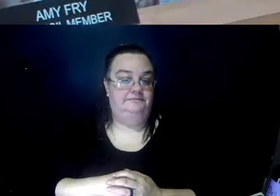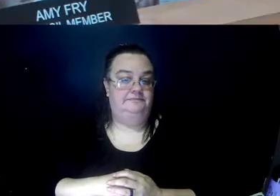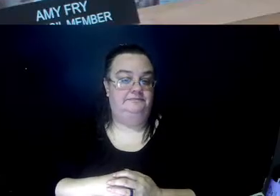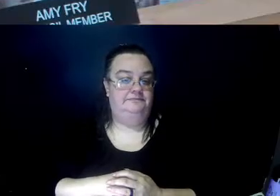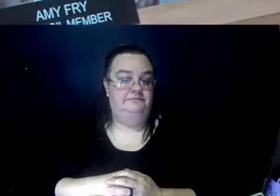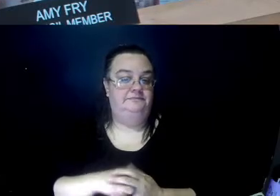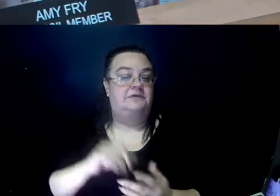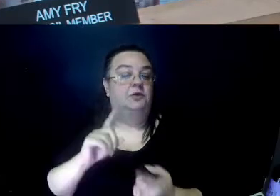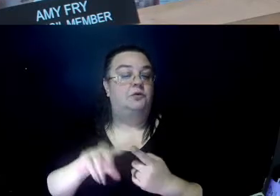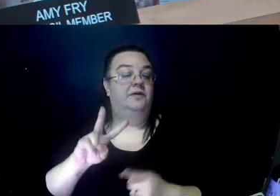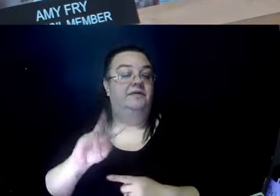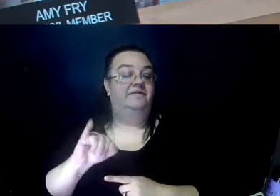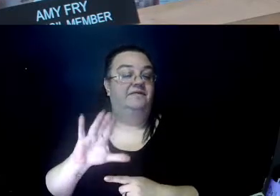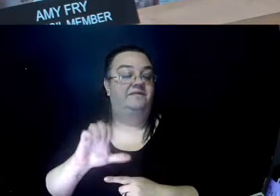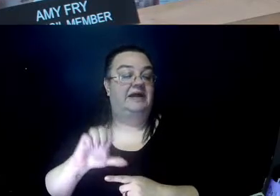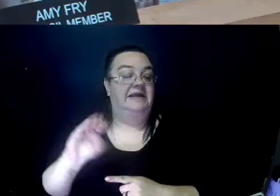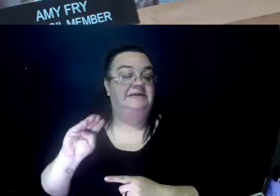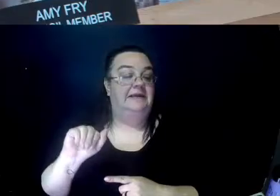To the Vice Mayor's point,